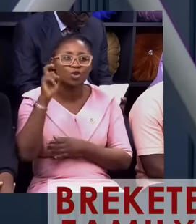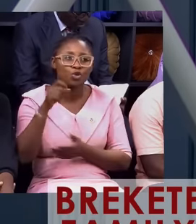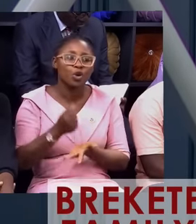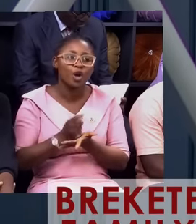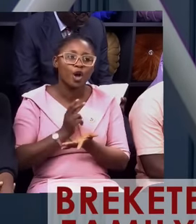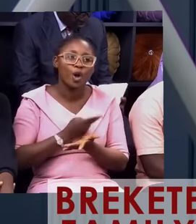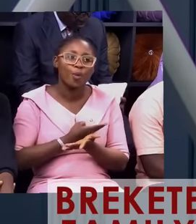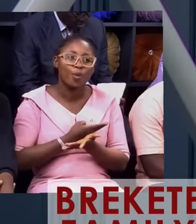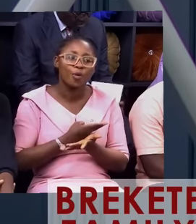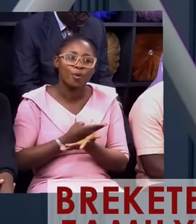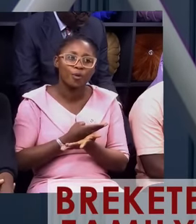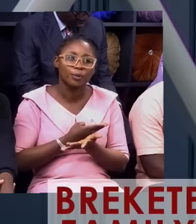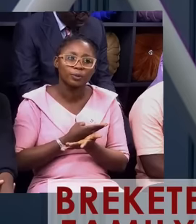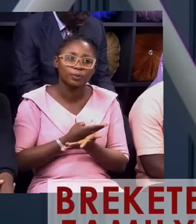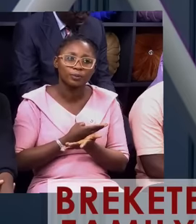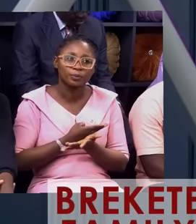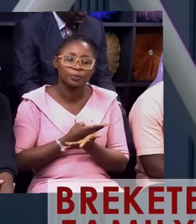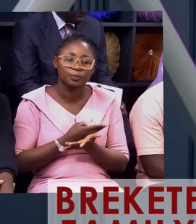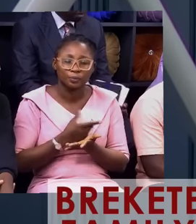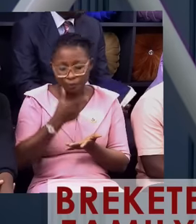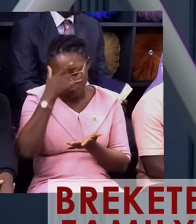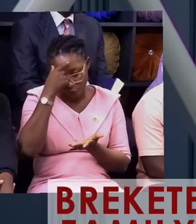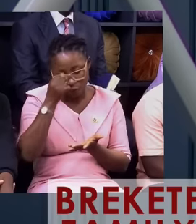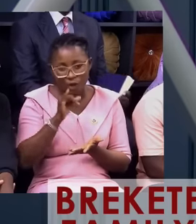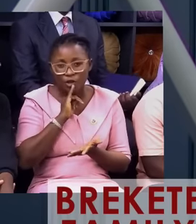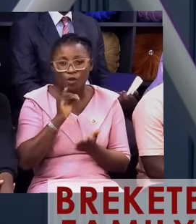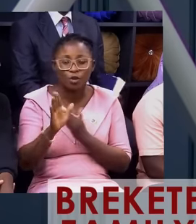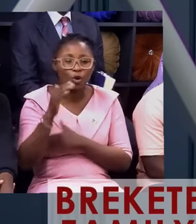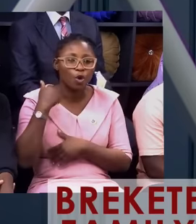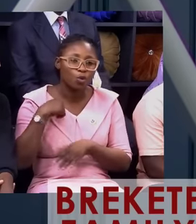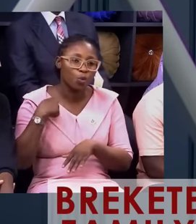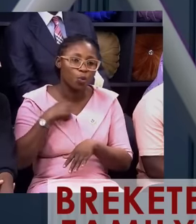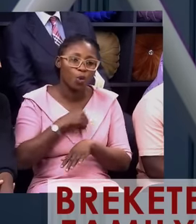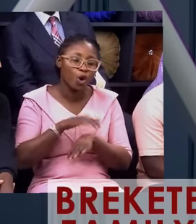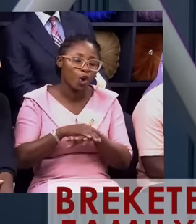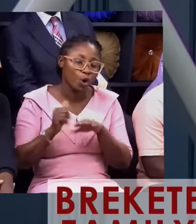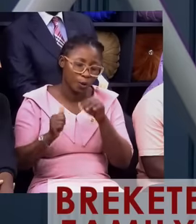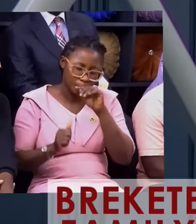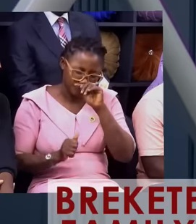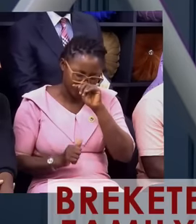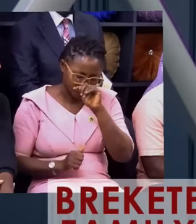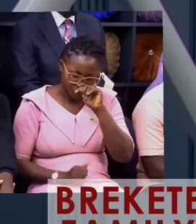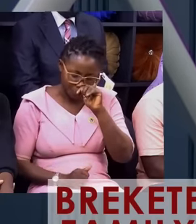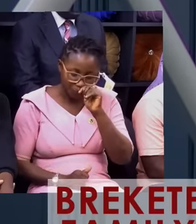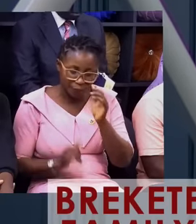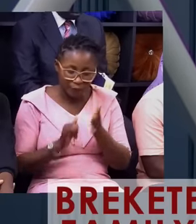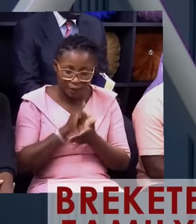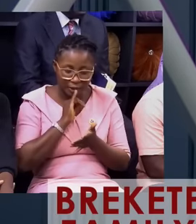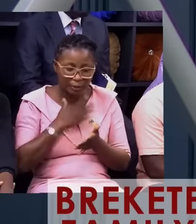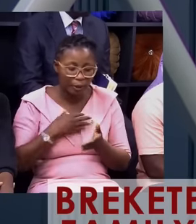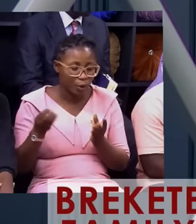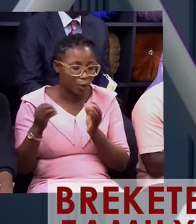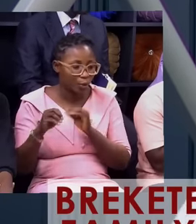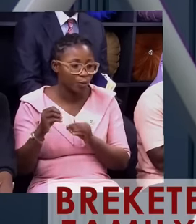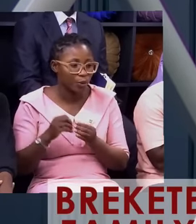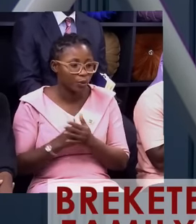you make it because I my